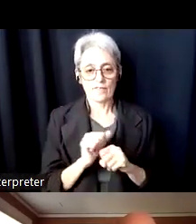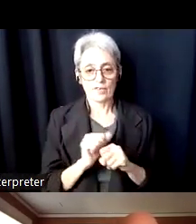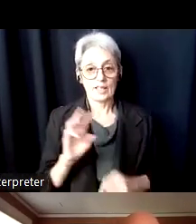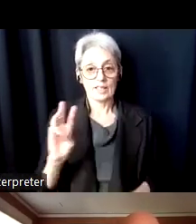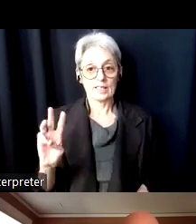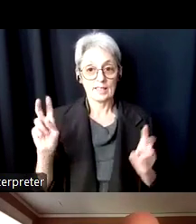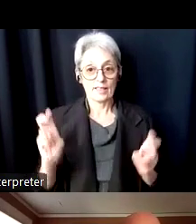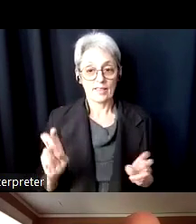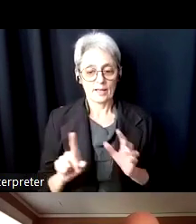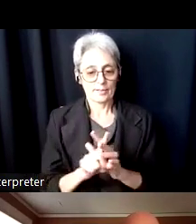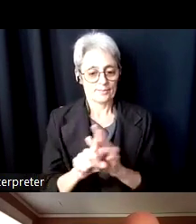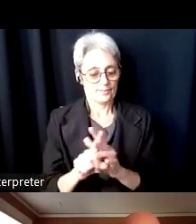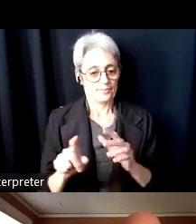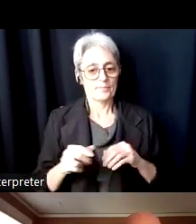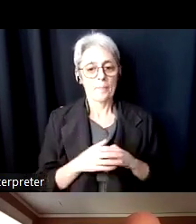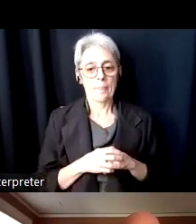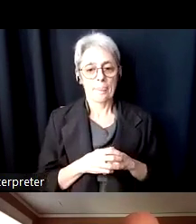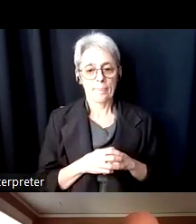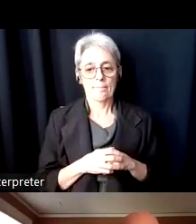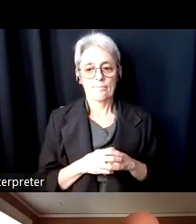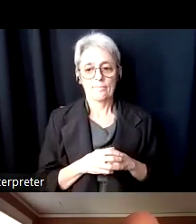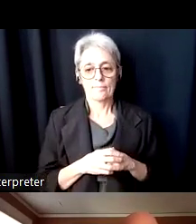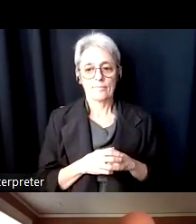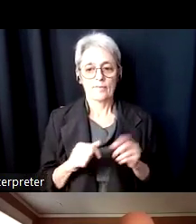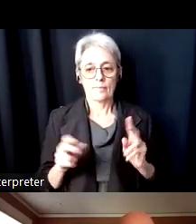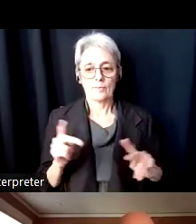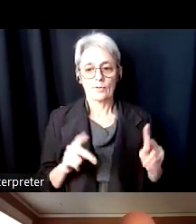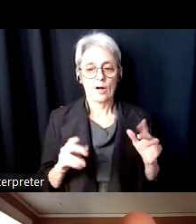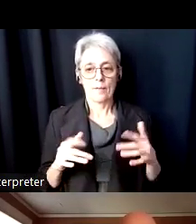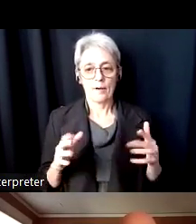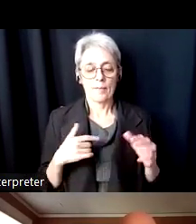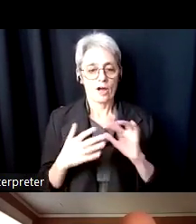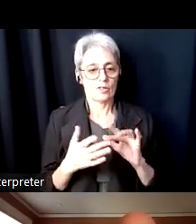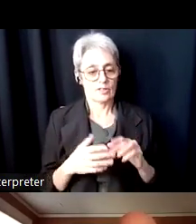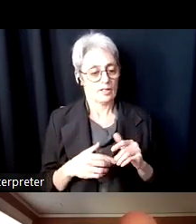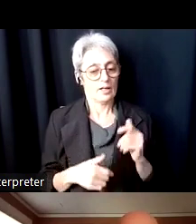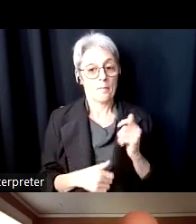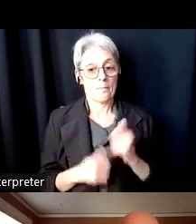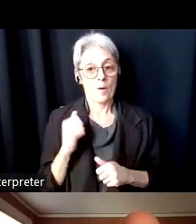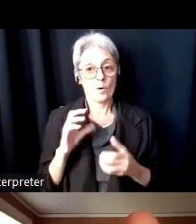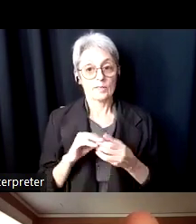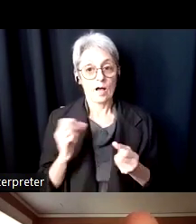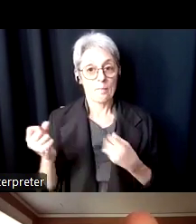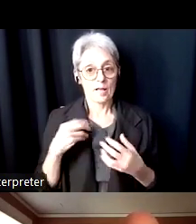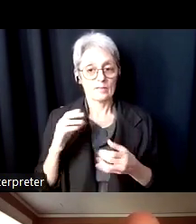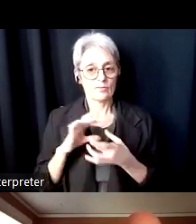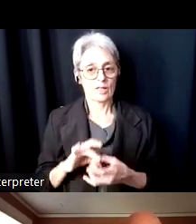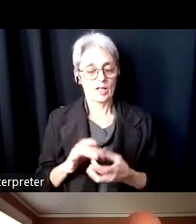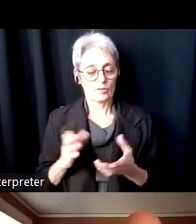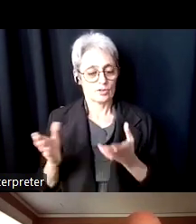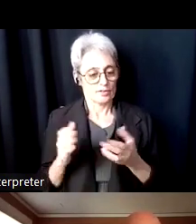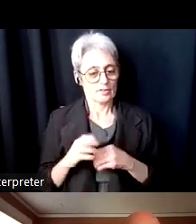surfaced from people who had responded to our outreach. The largest proportion of the comments we received were about services, about